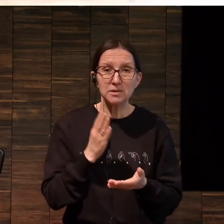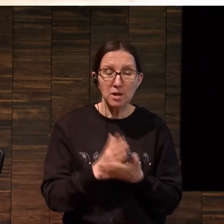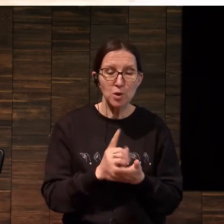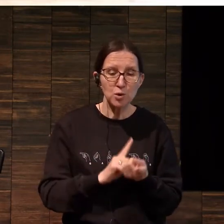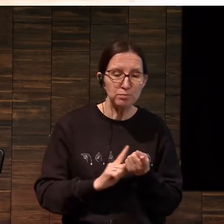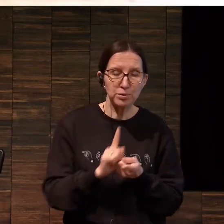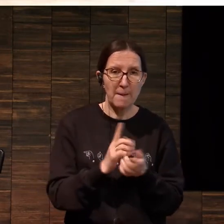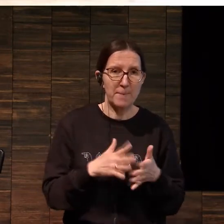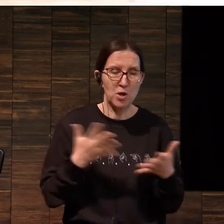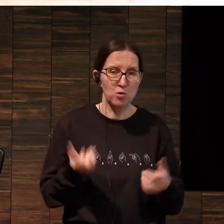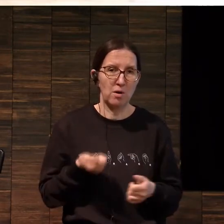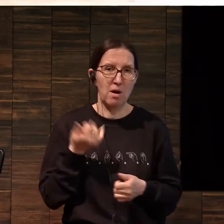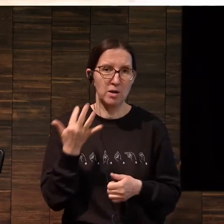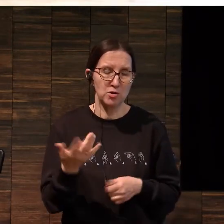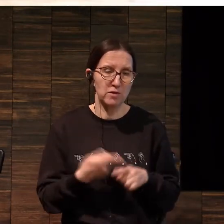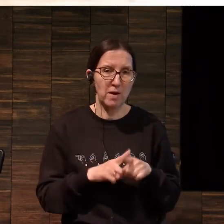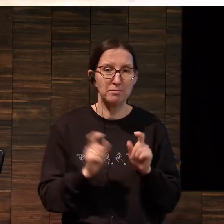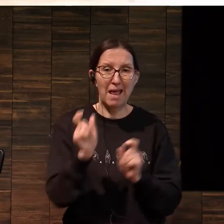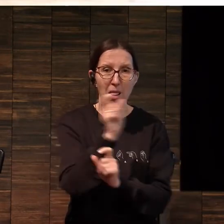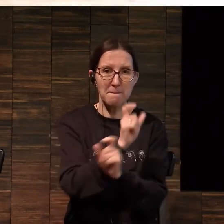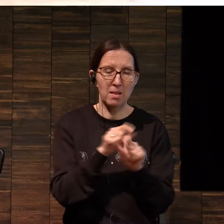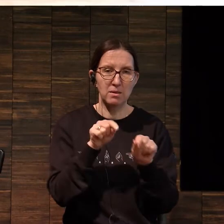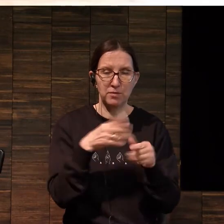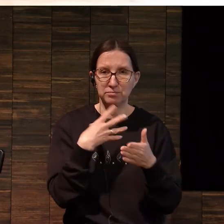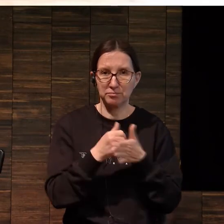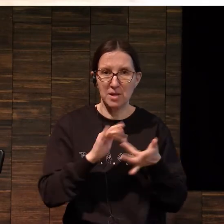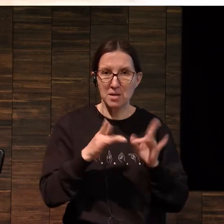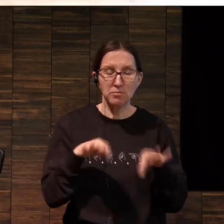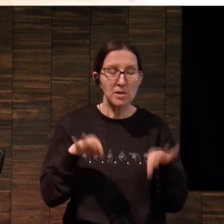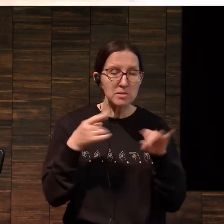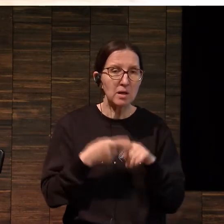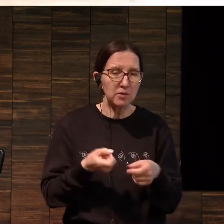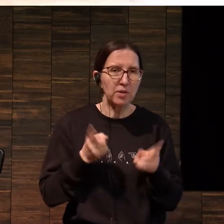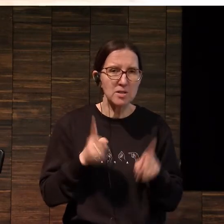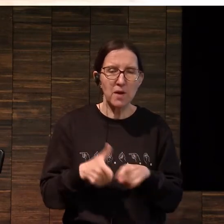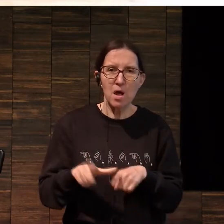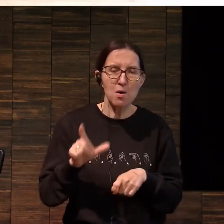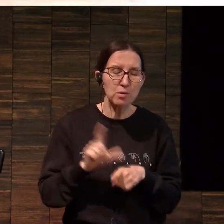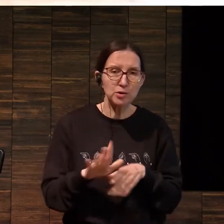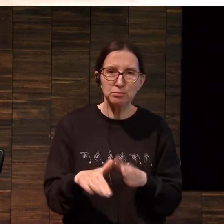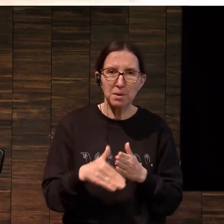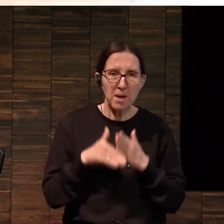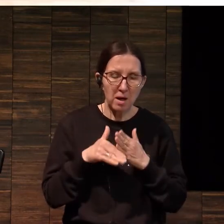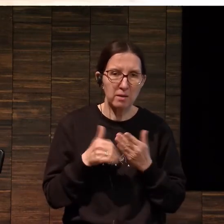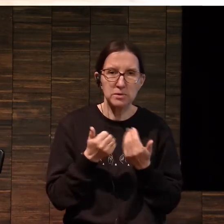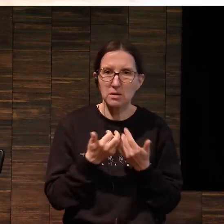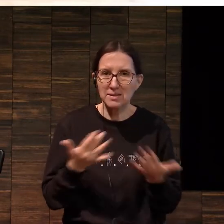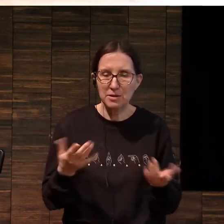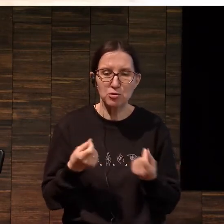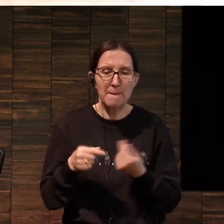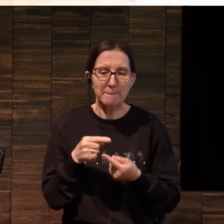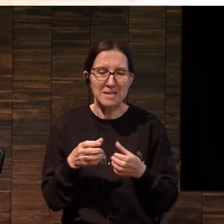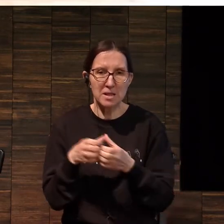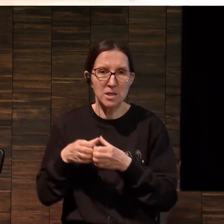really, really empowering for those sort of business groups that I discussed earlier.